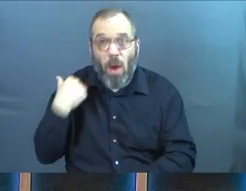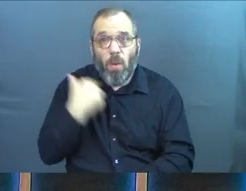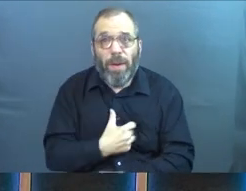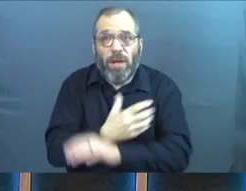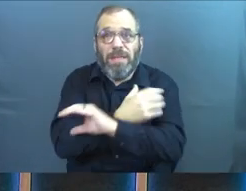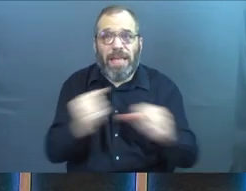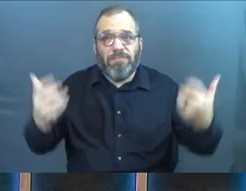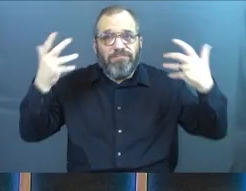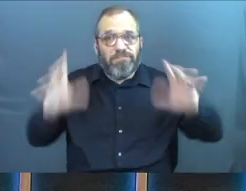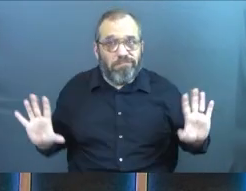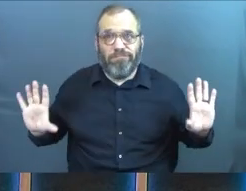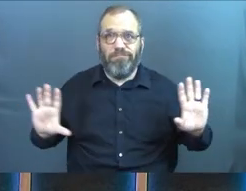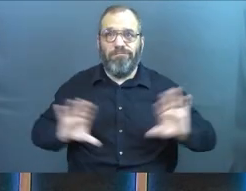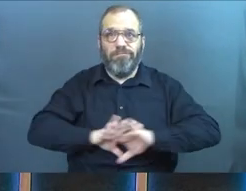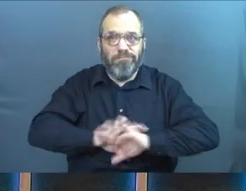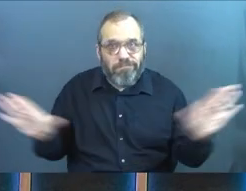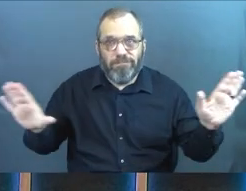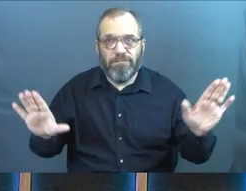saved and safe.